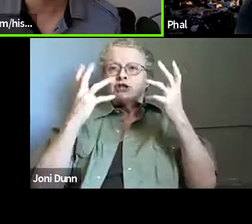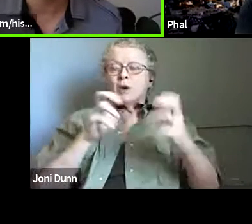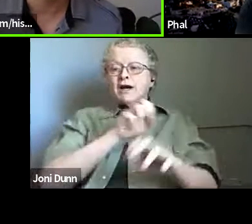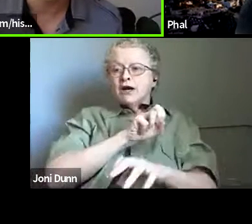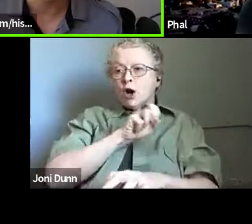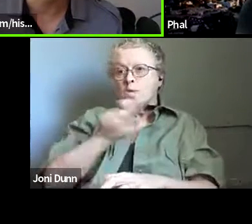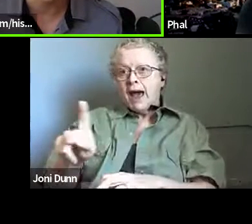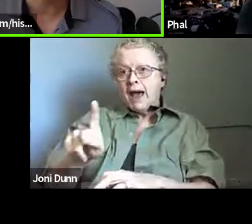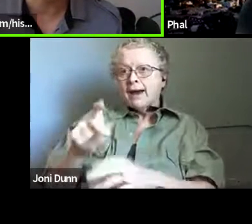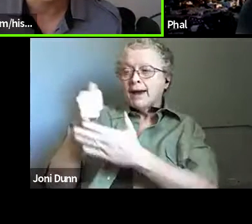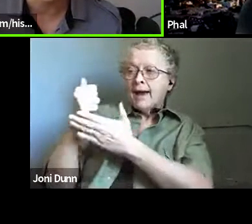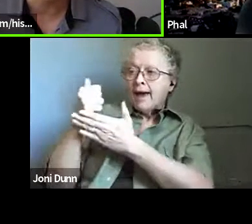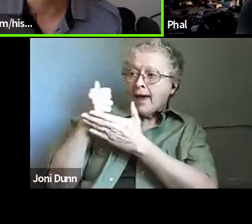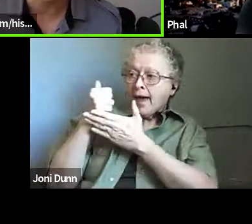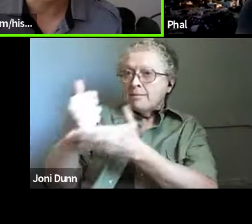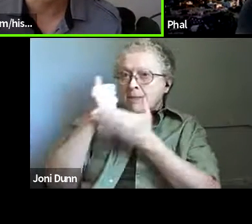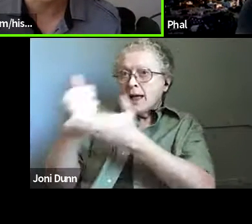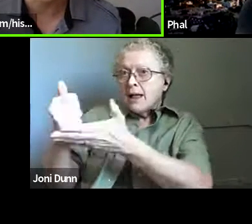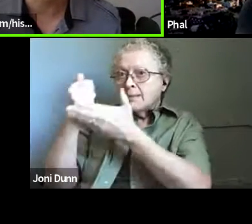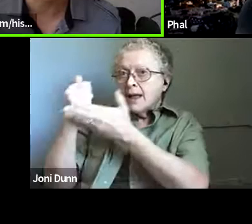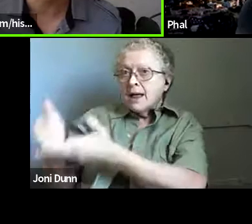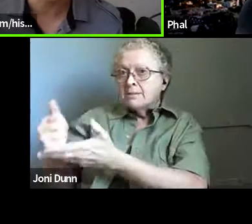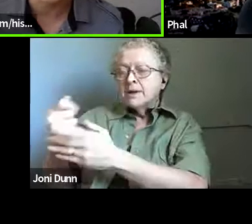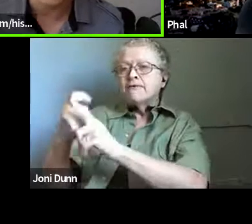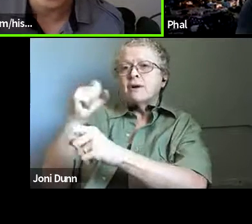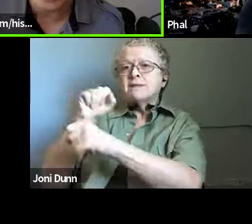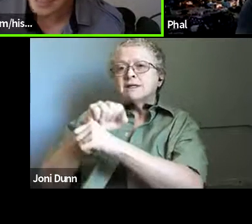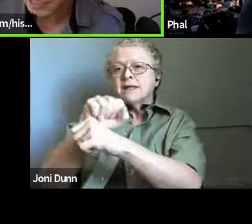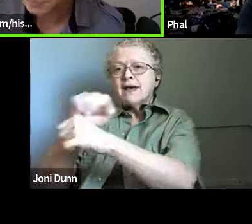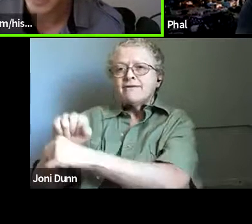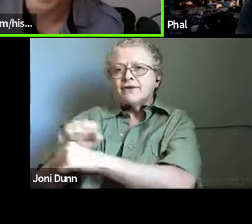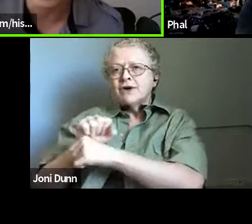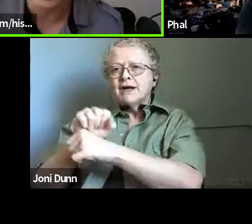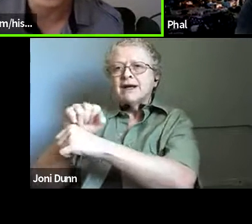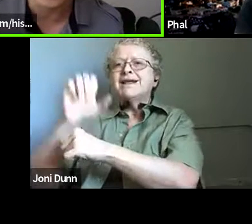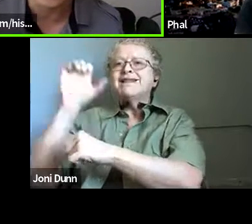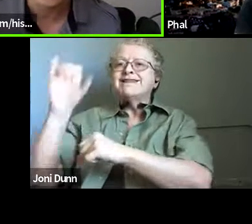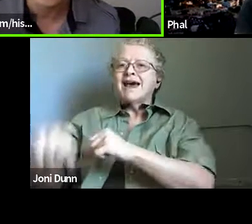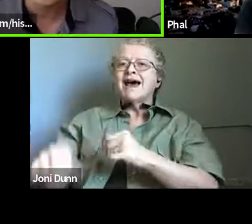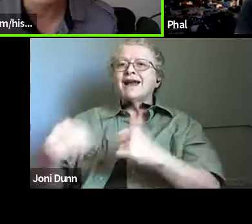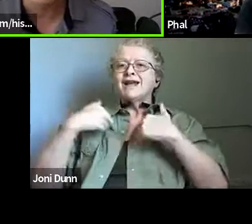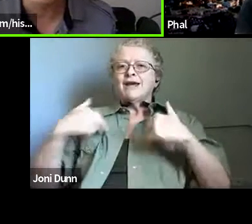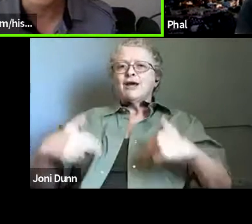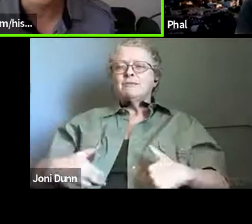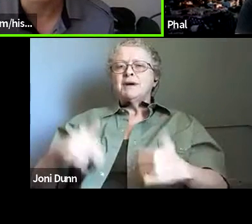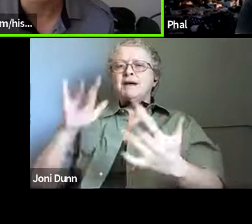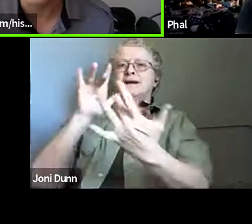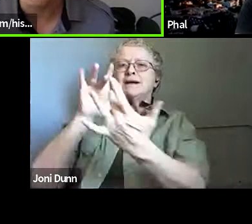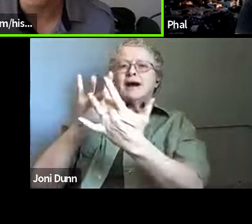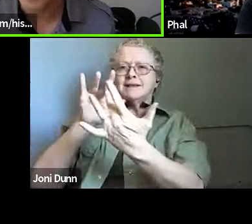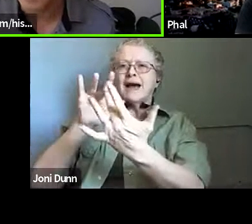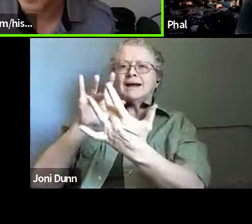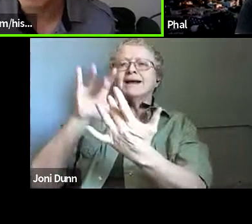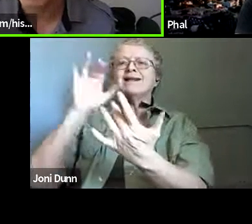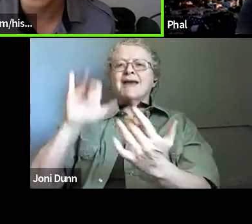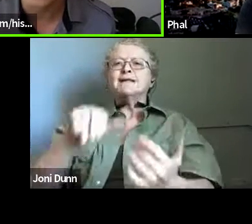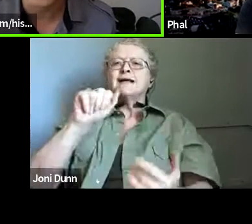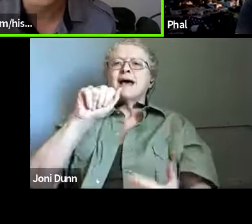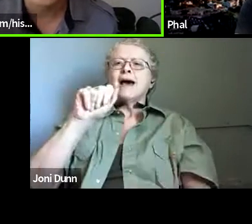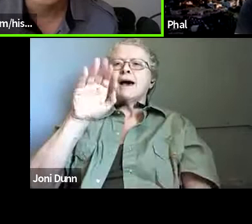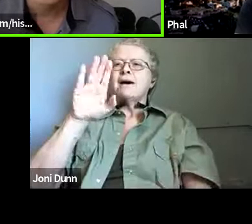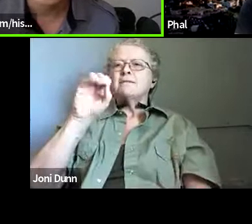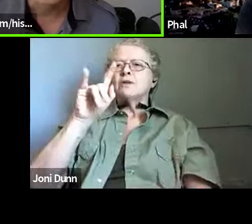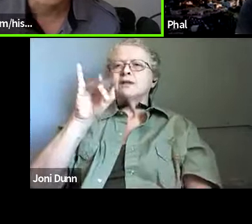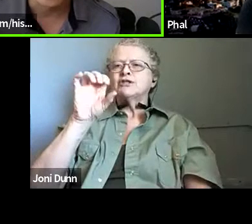wanted to be that person to take someone's hand. And so that idea of the human contact as being abolition just really resonated with me. And I